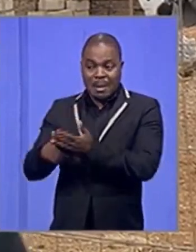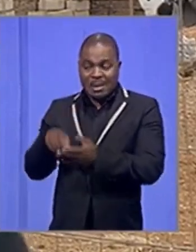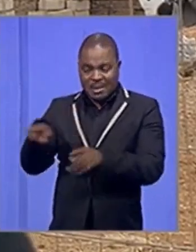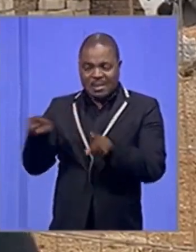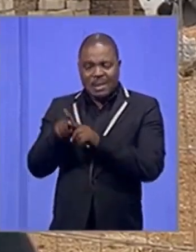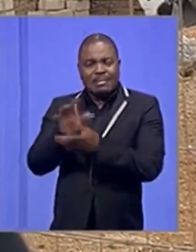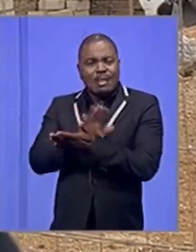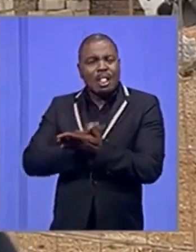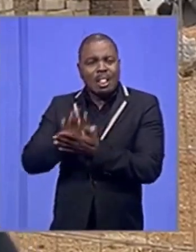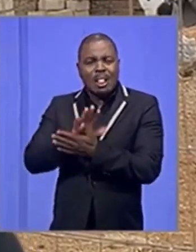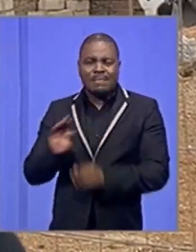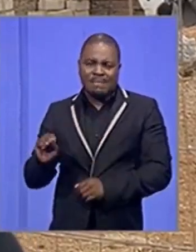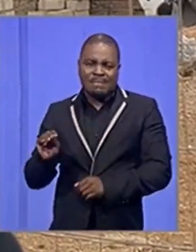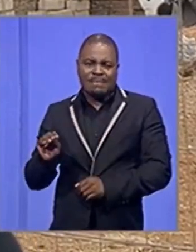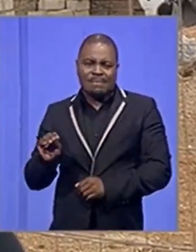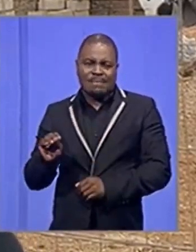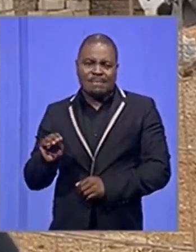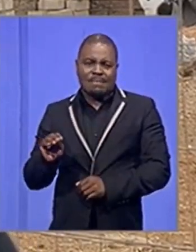dirty water.